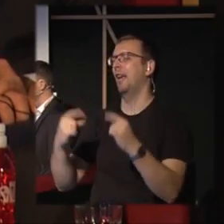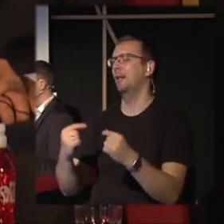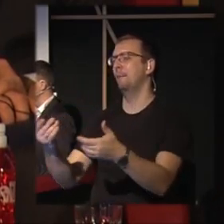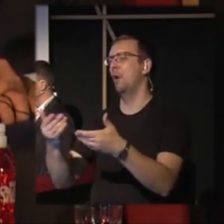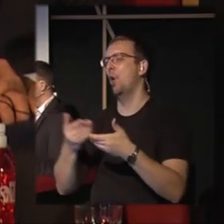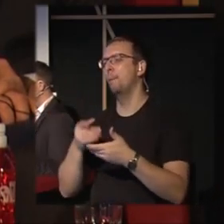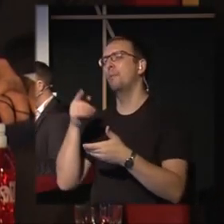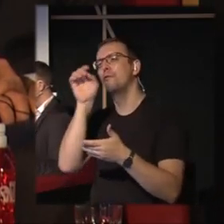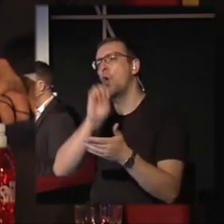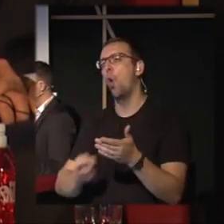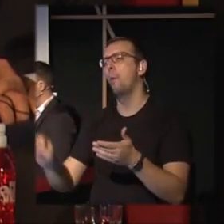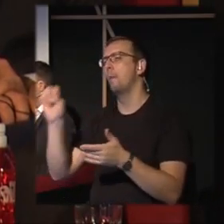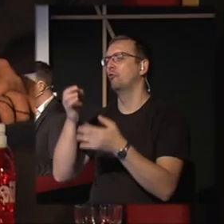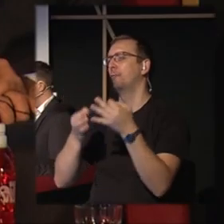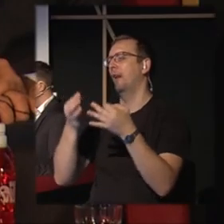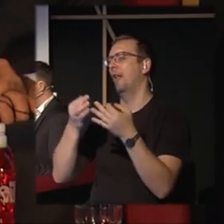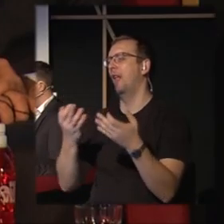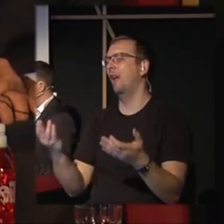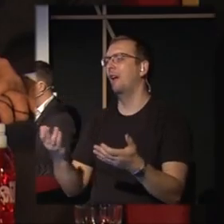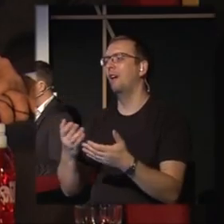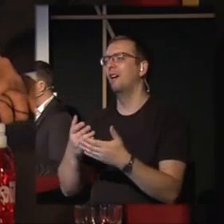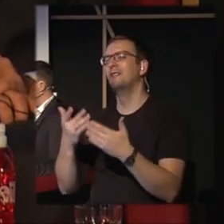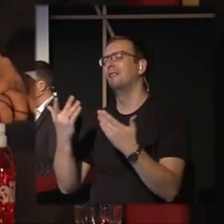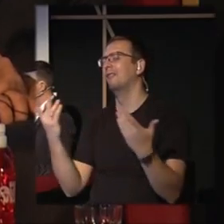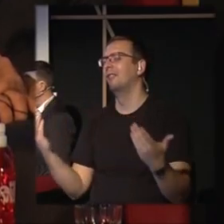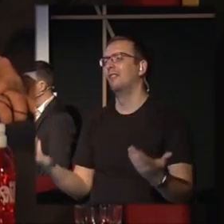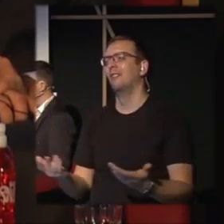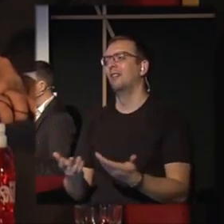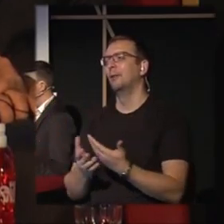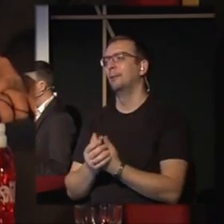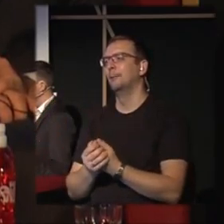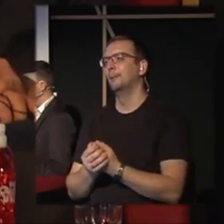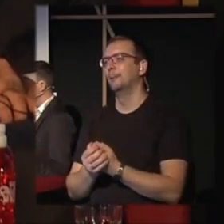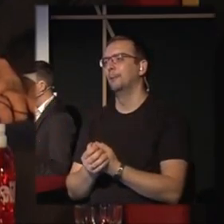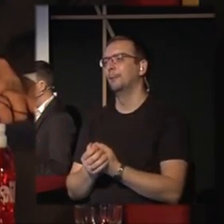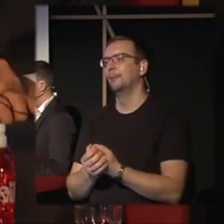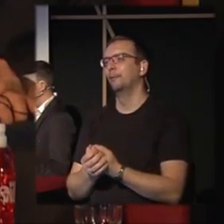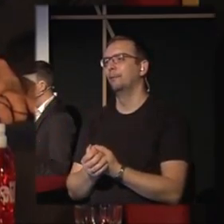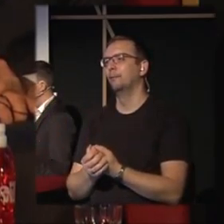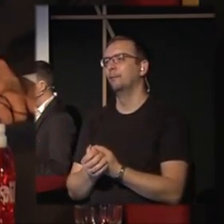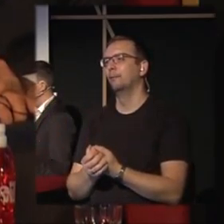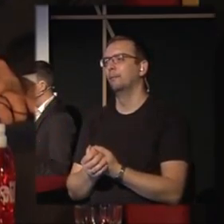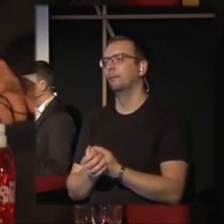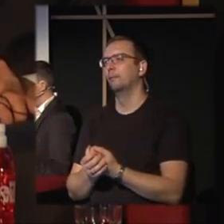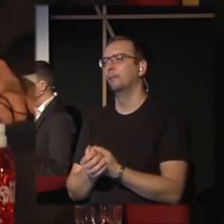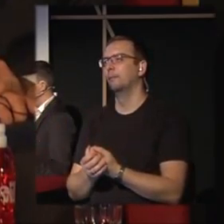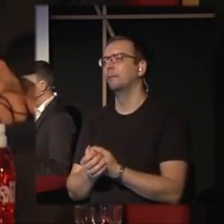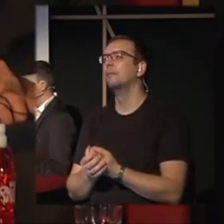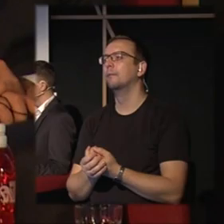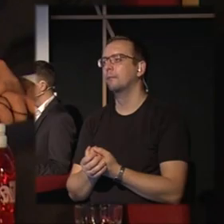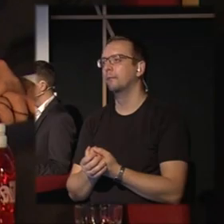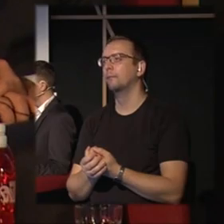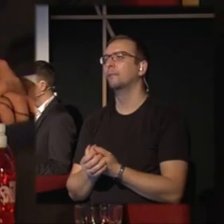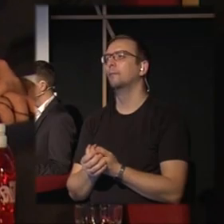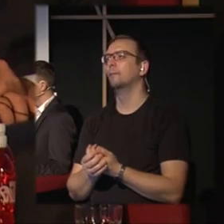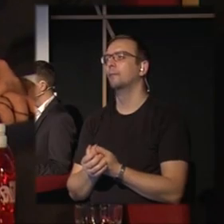on this level. And for 2 years we tried to get these tickets. And finally, this